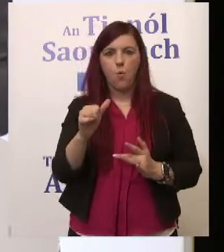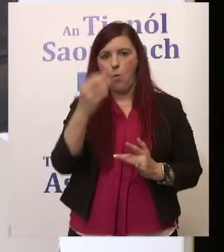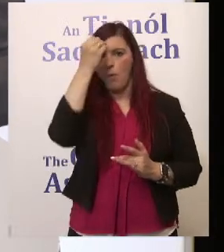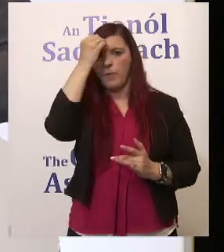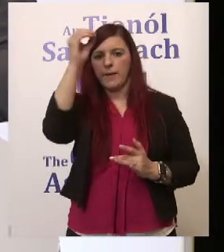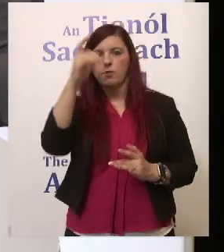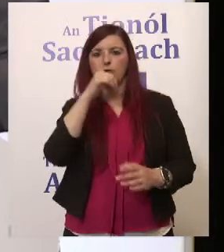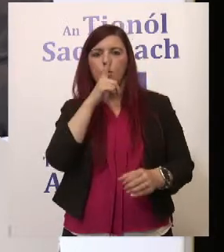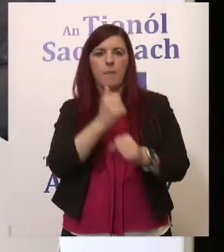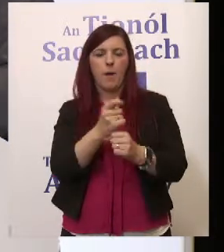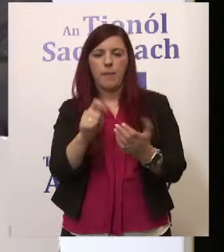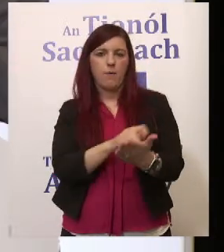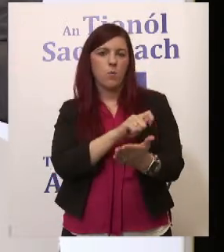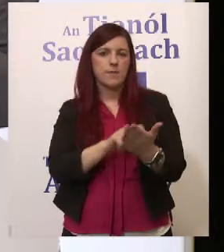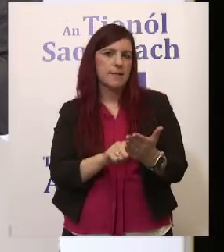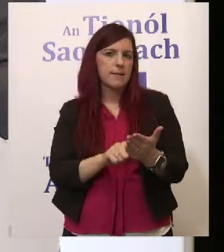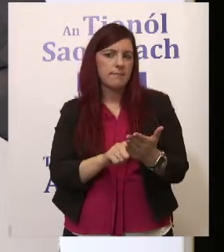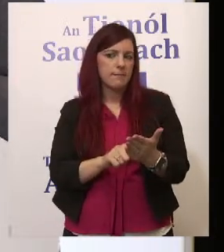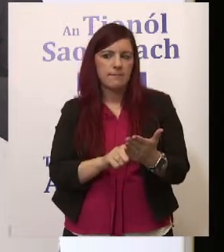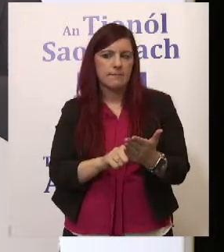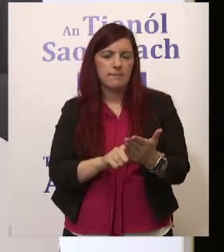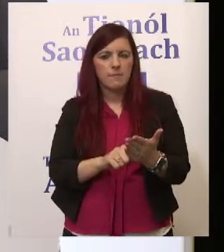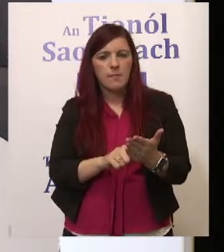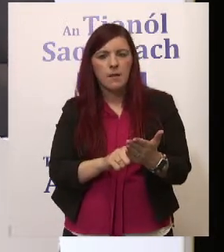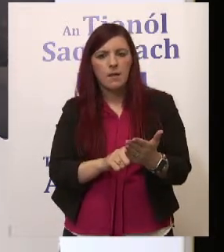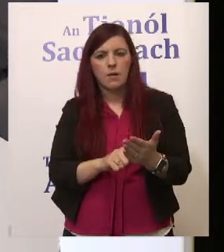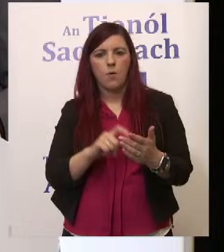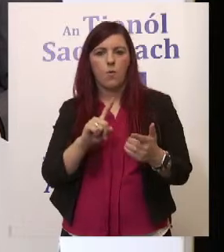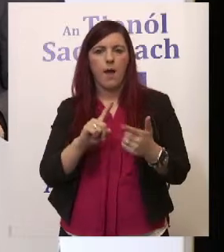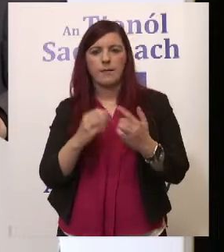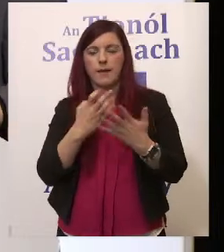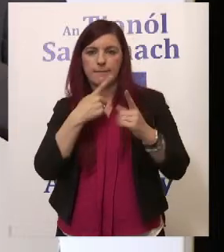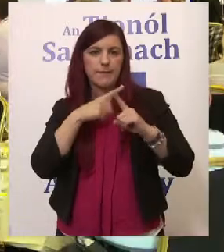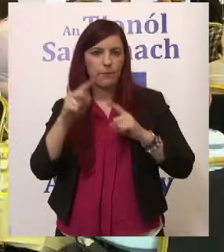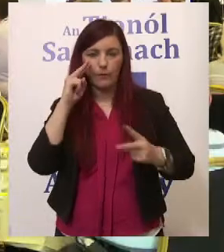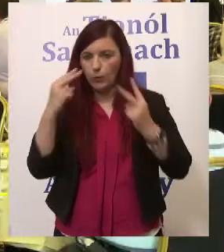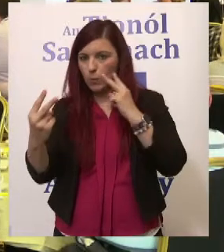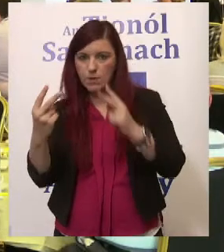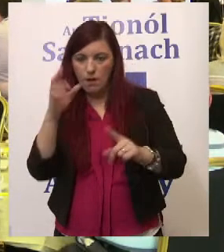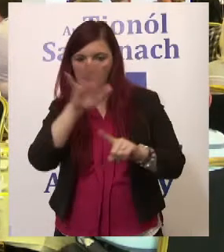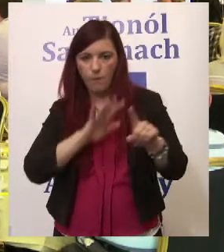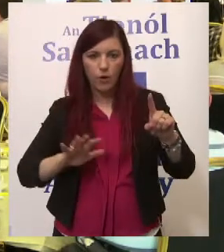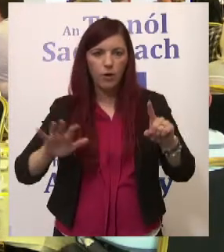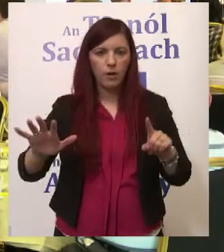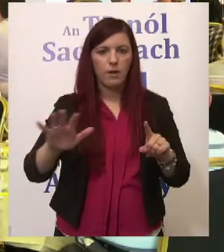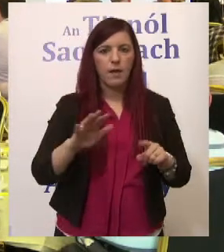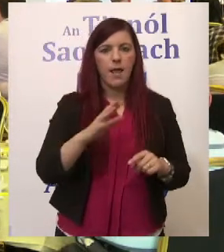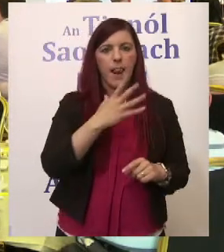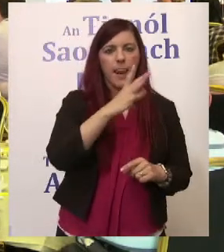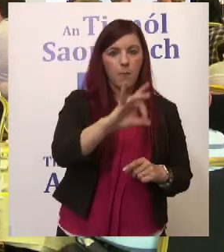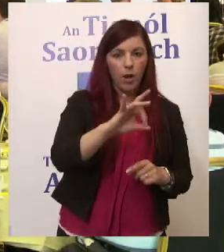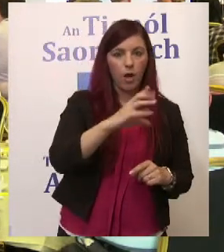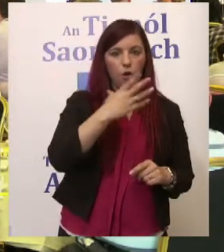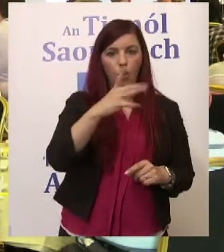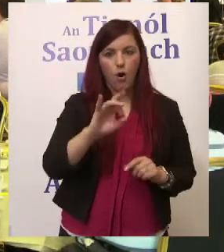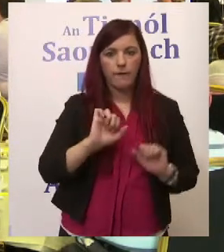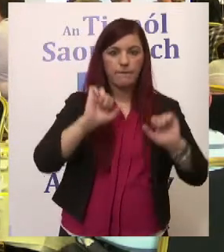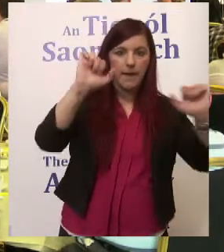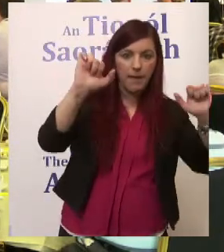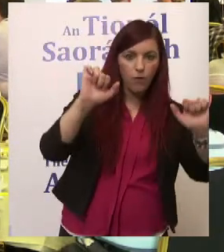plebiscites. Our local chambers took their own positions. Limerick and Cork were in favour. Waterford had mixed